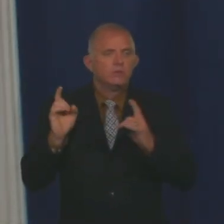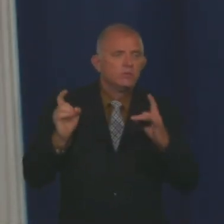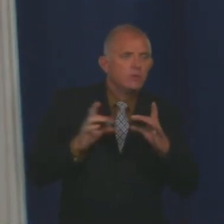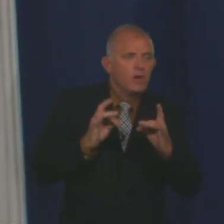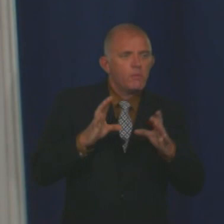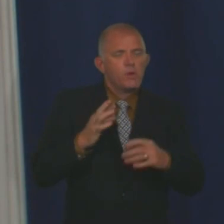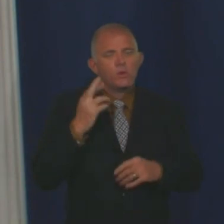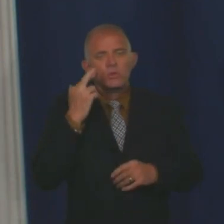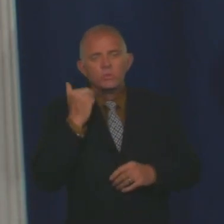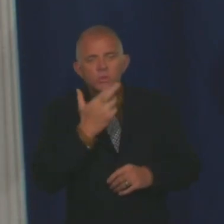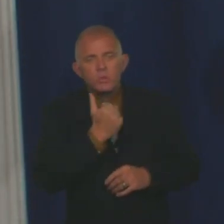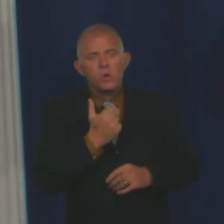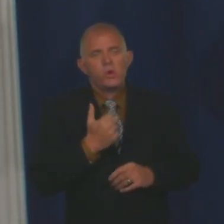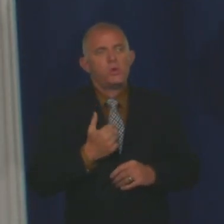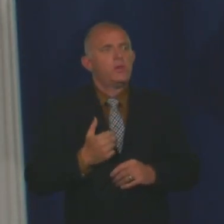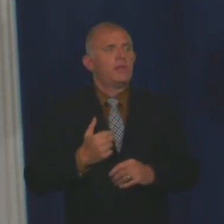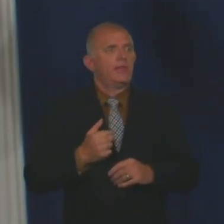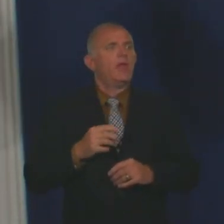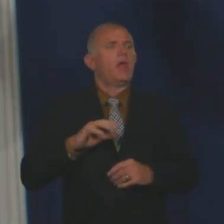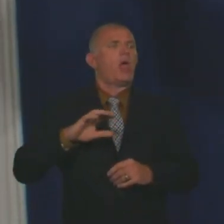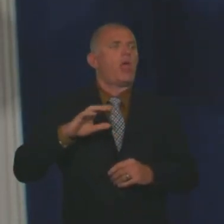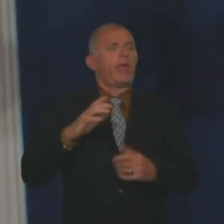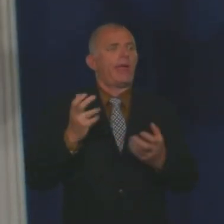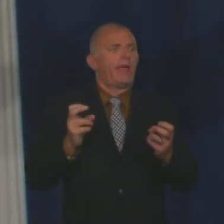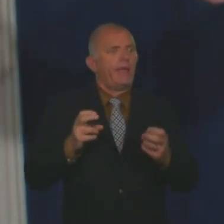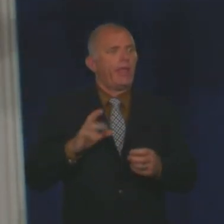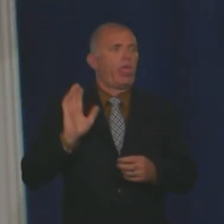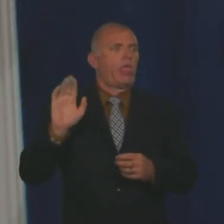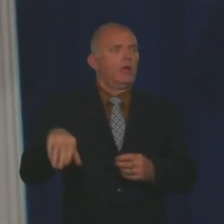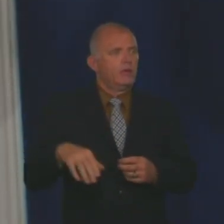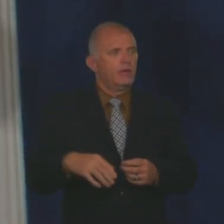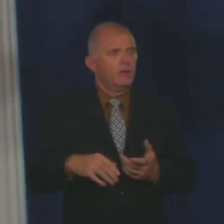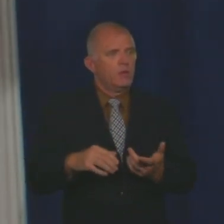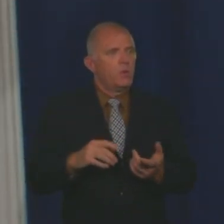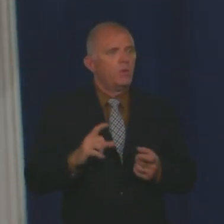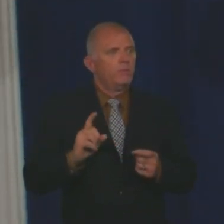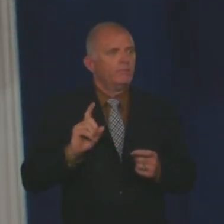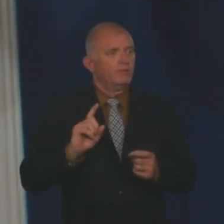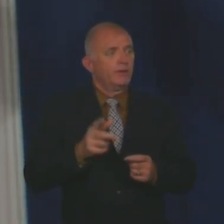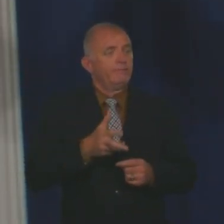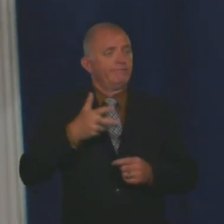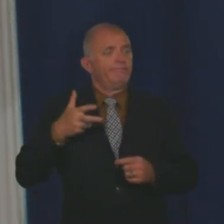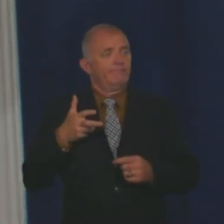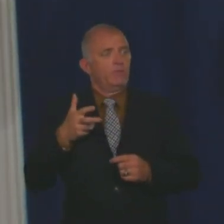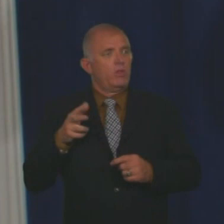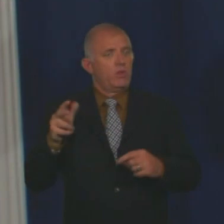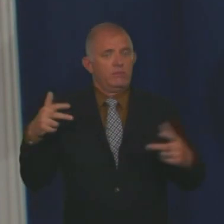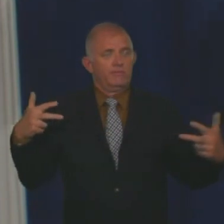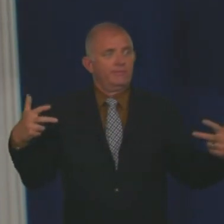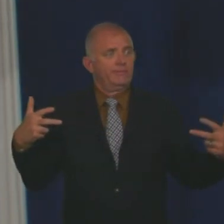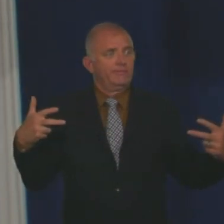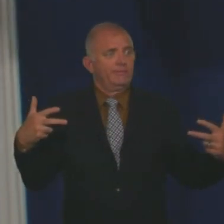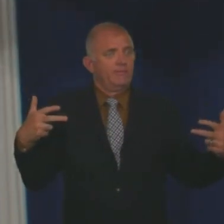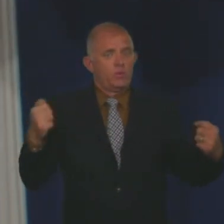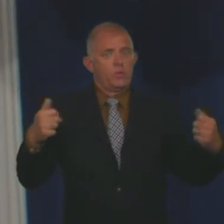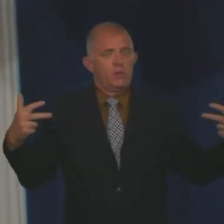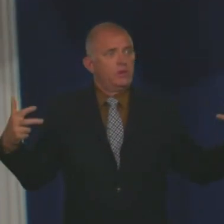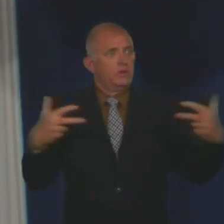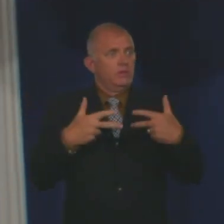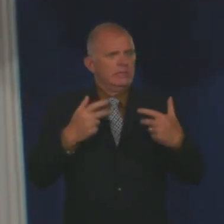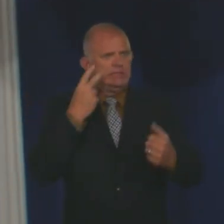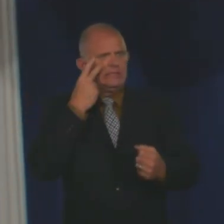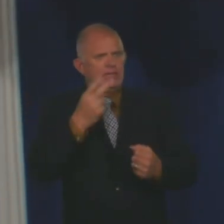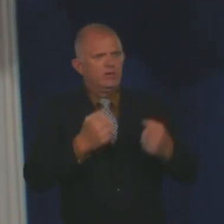to, do you just see them as, do you sit at an intersection and watch people turn car after car and it does nothing to